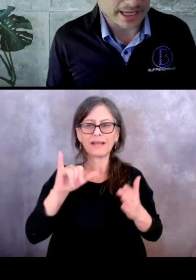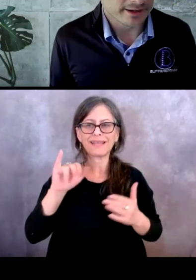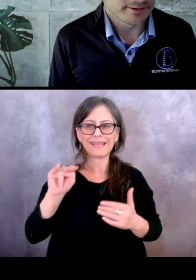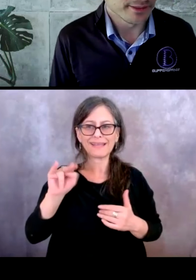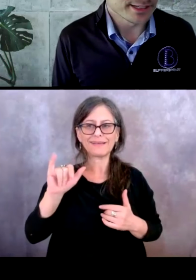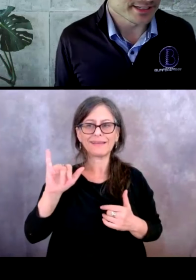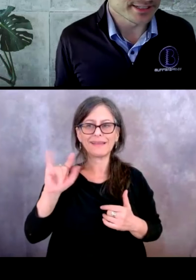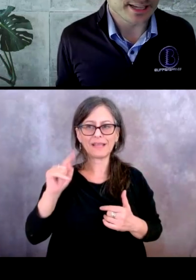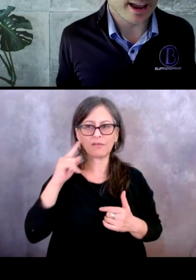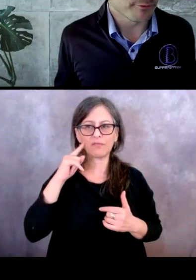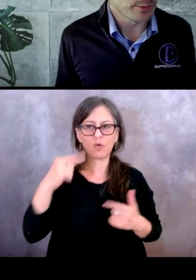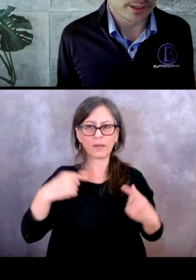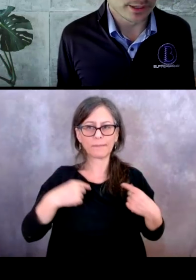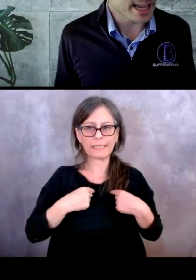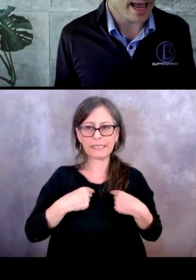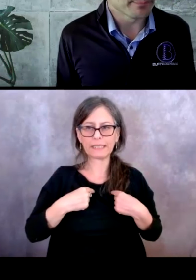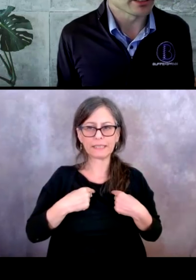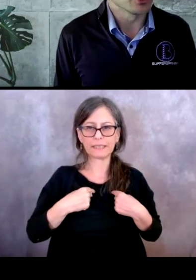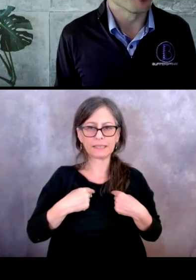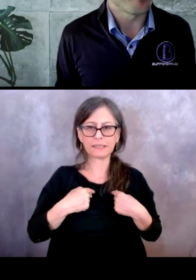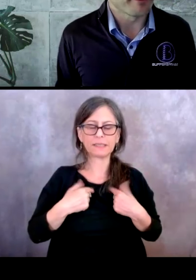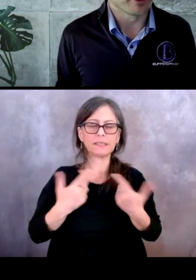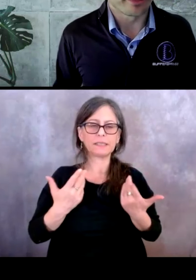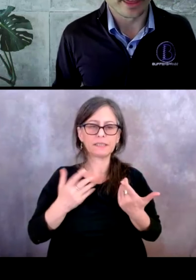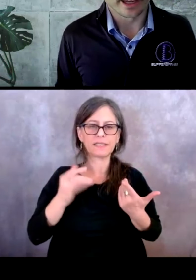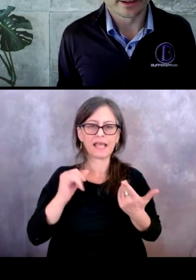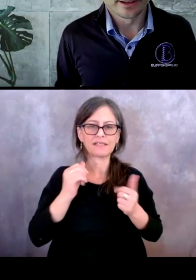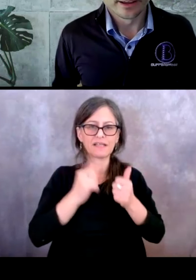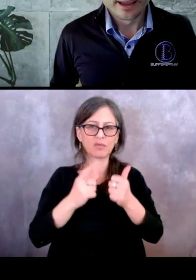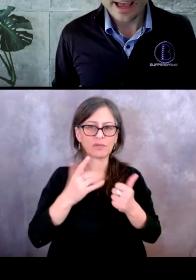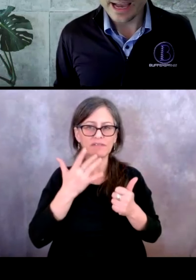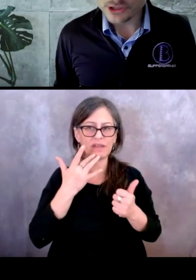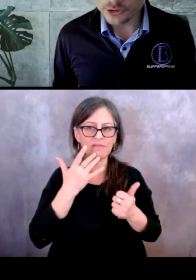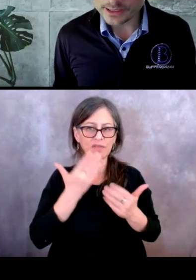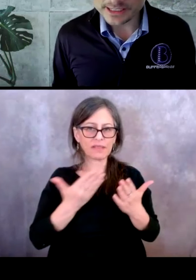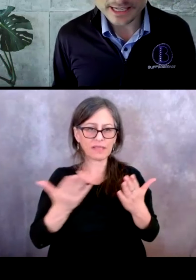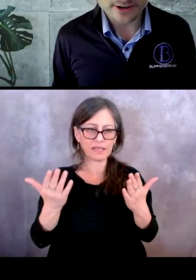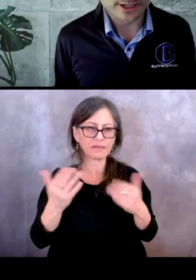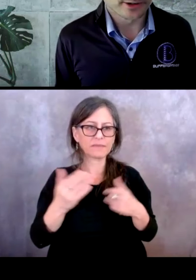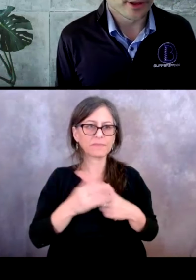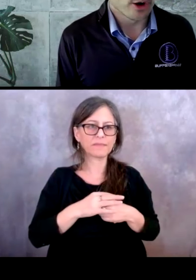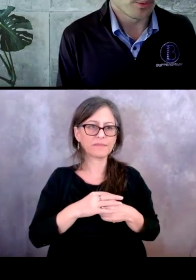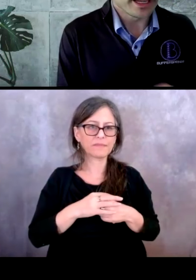for Me. This is everyone's absolute favorite thing. As you can